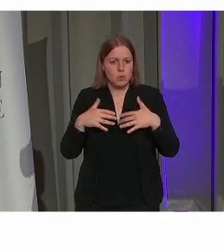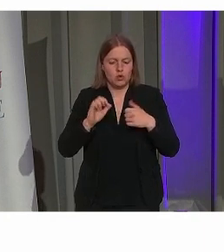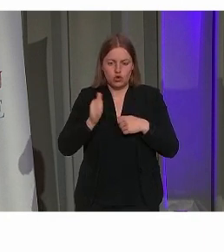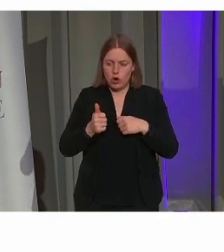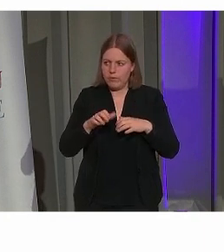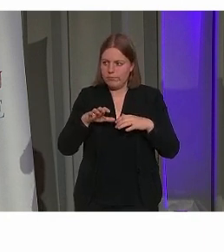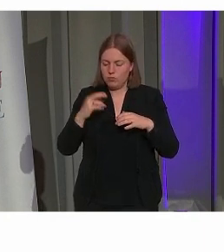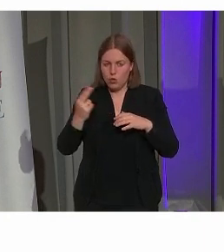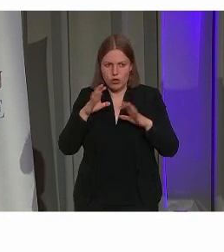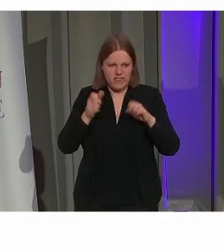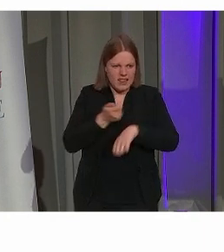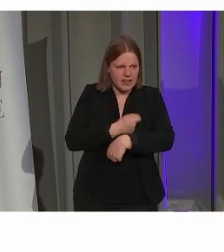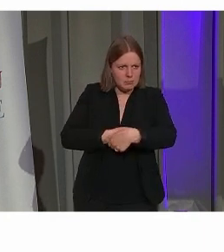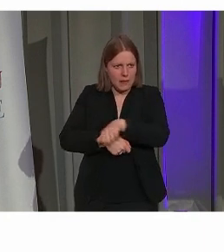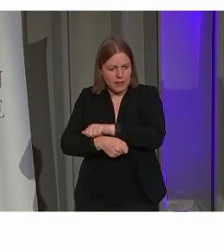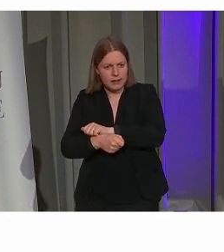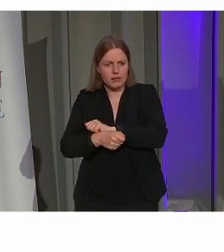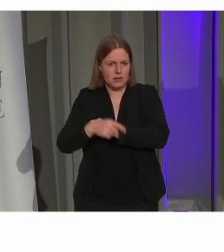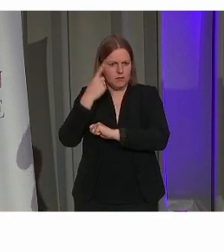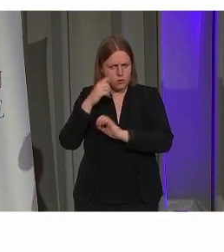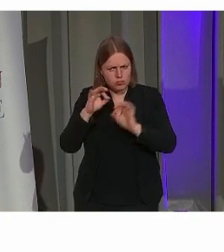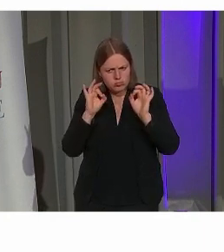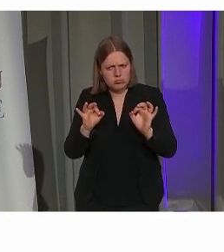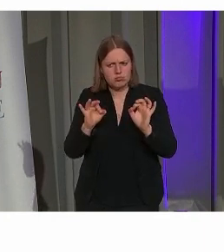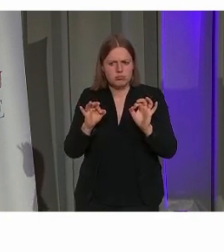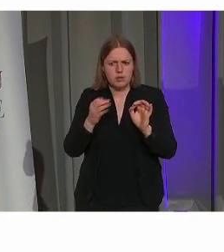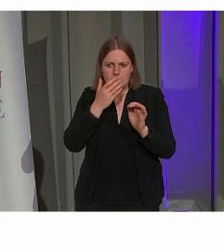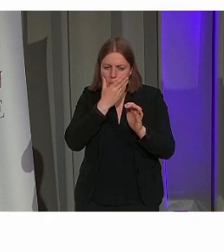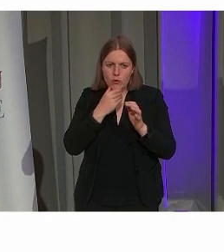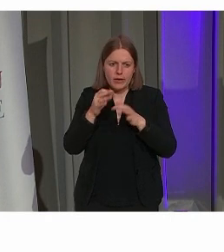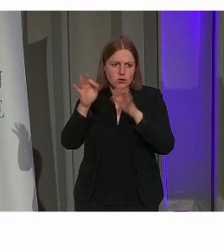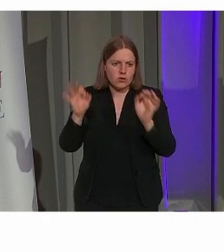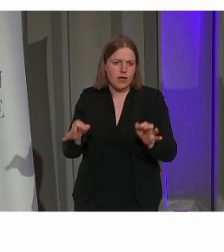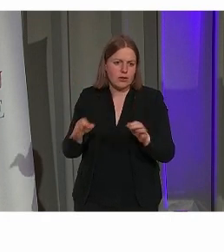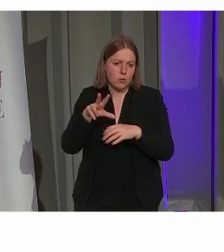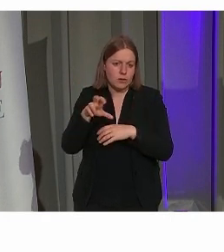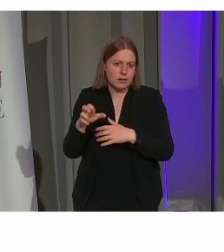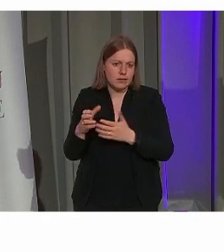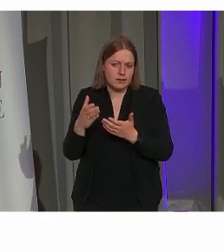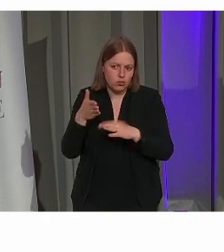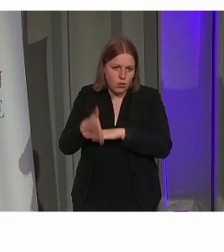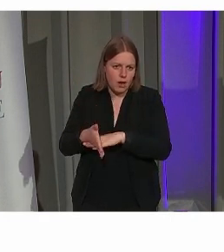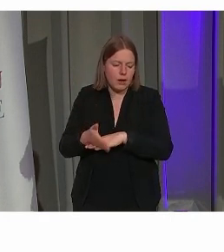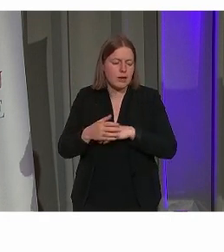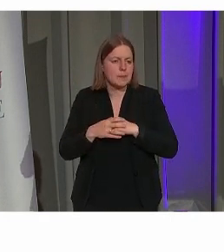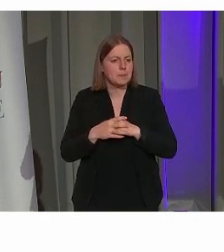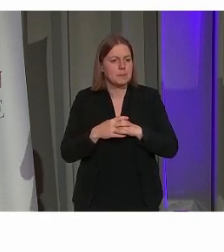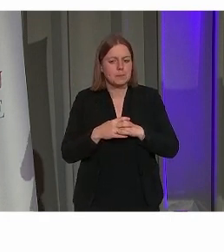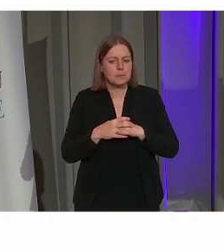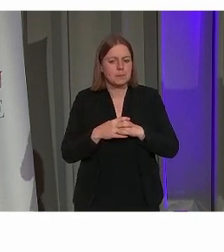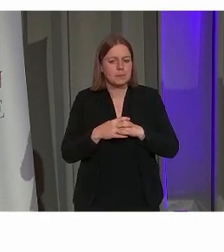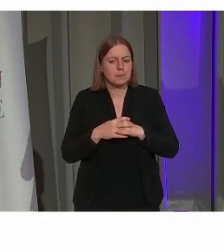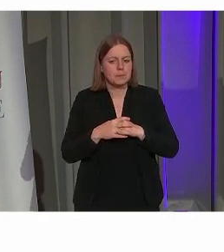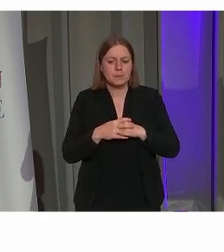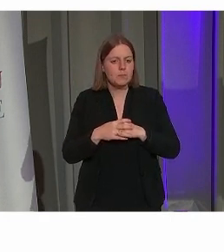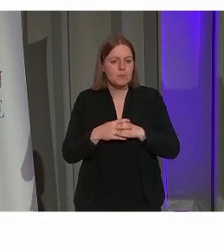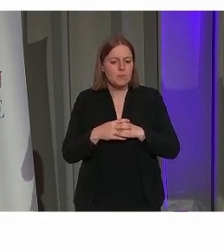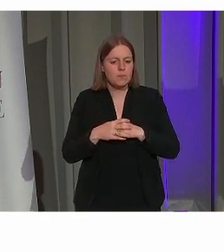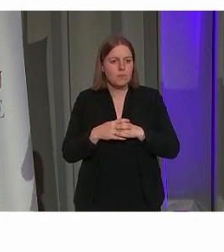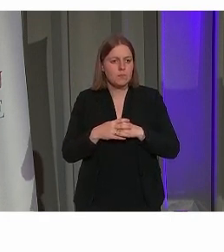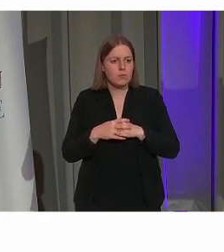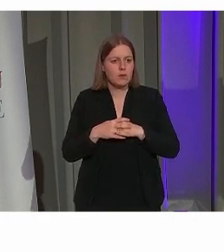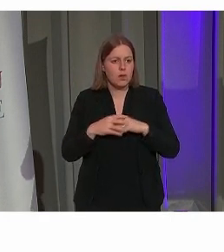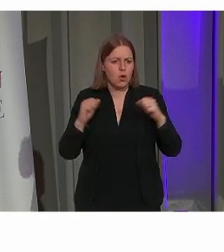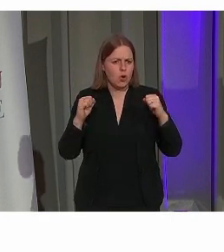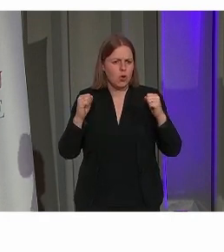this has, well, for this some effort was needed.